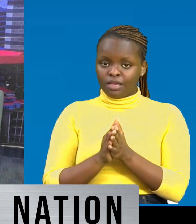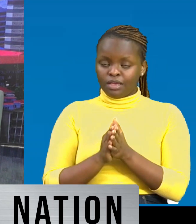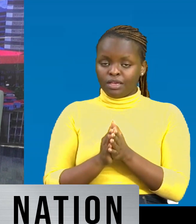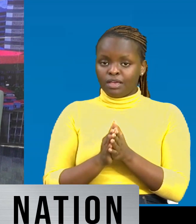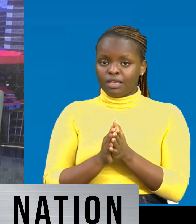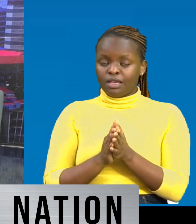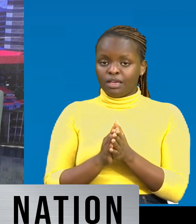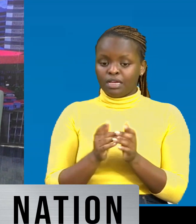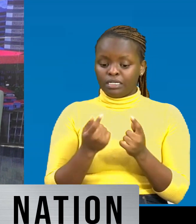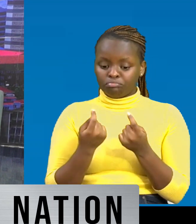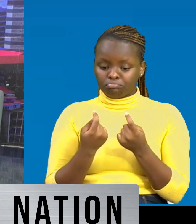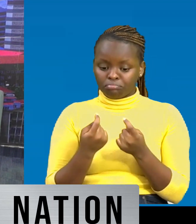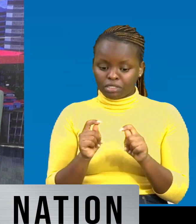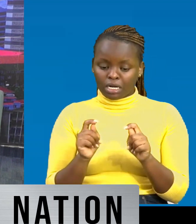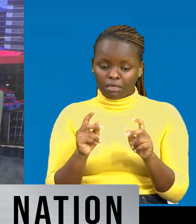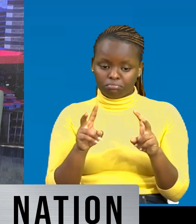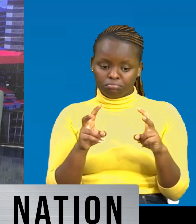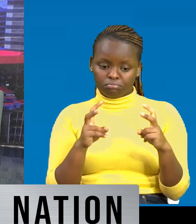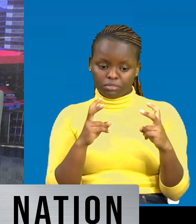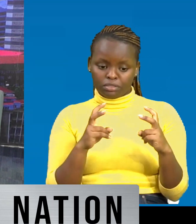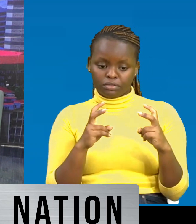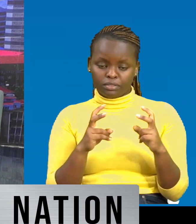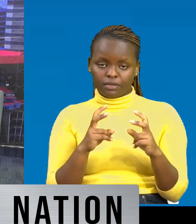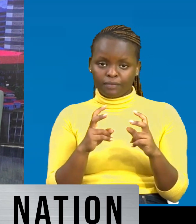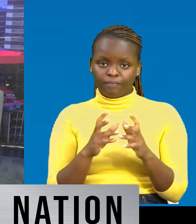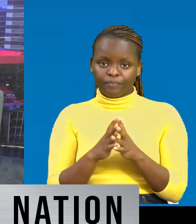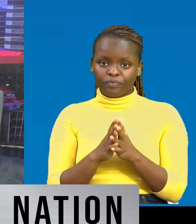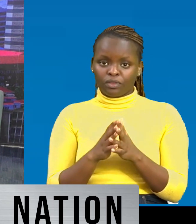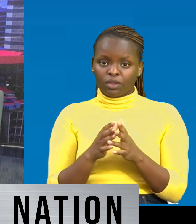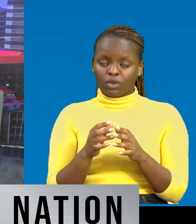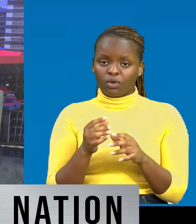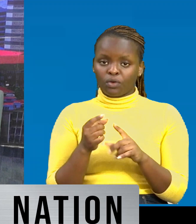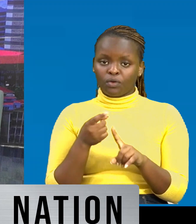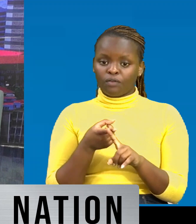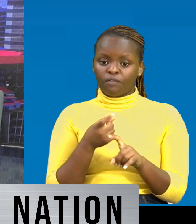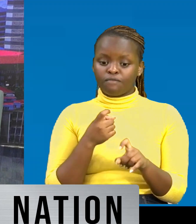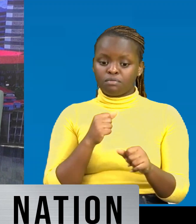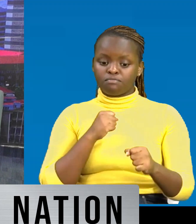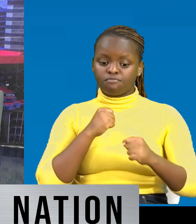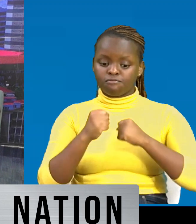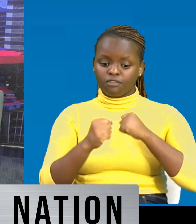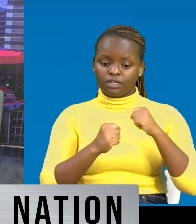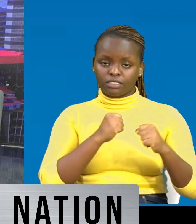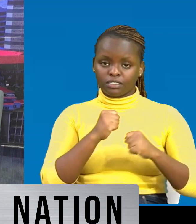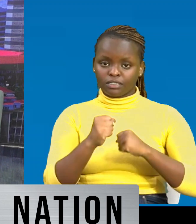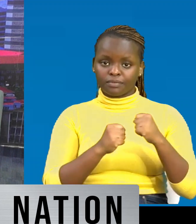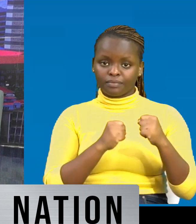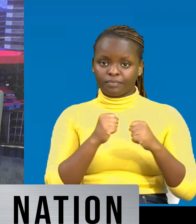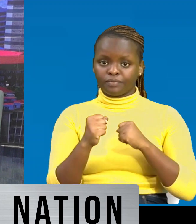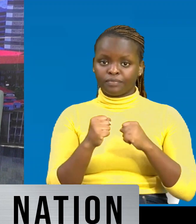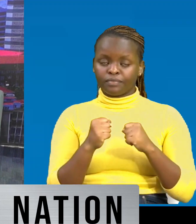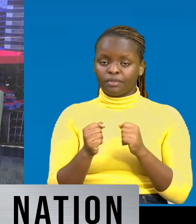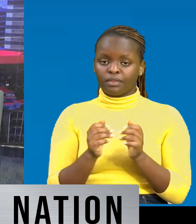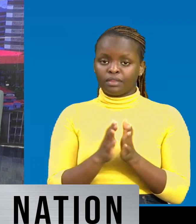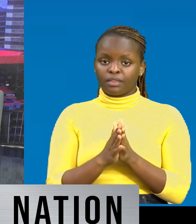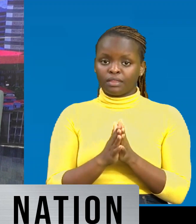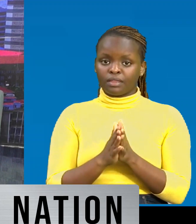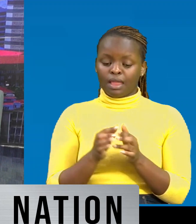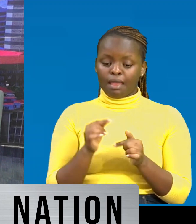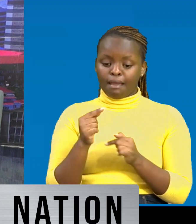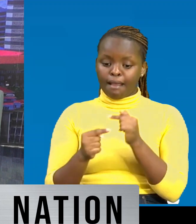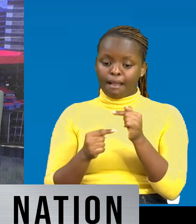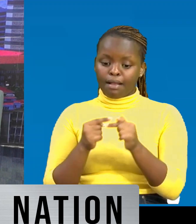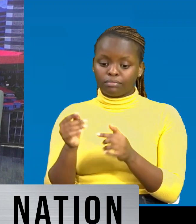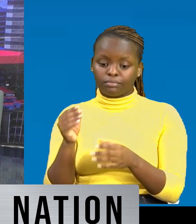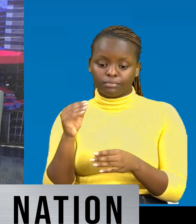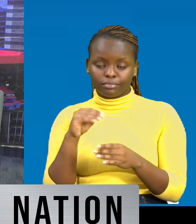to look at it from the adversary fighting in a manner that they are basically coming adversing